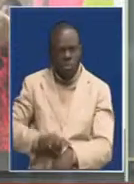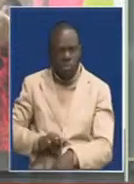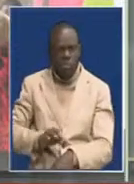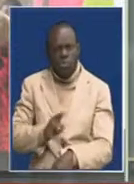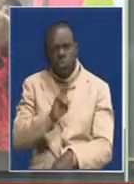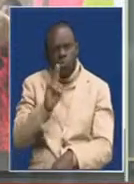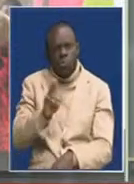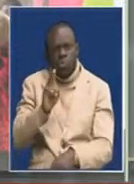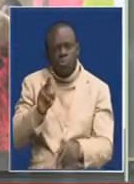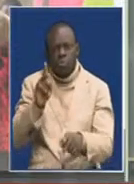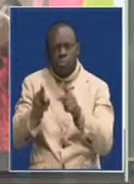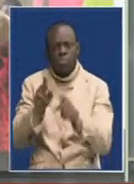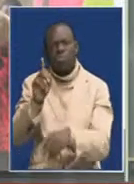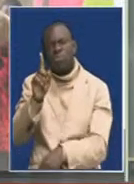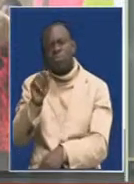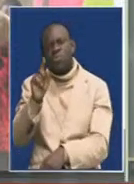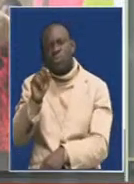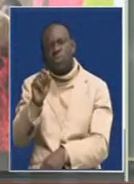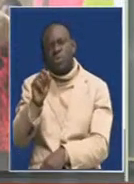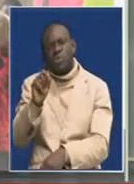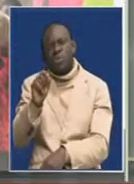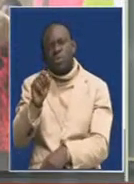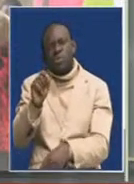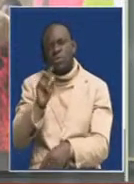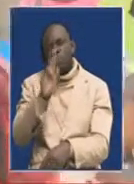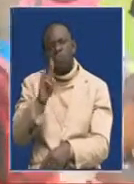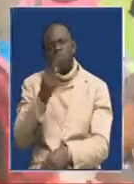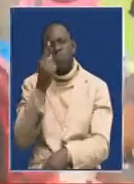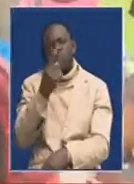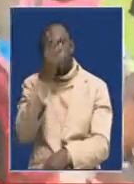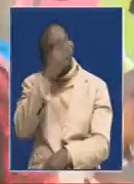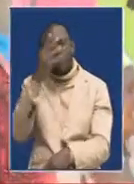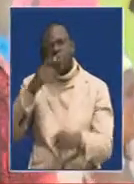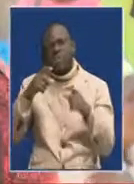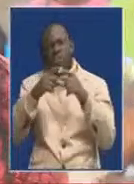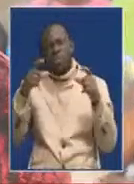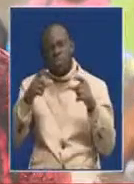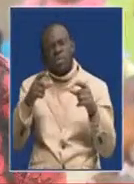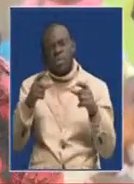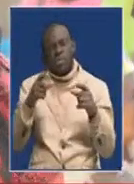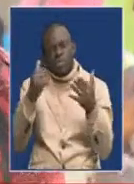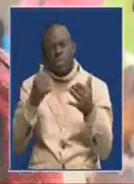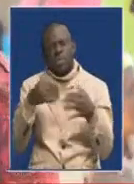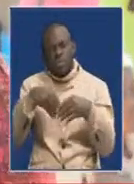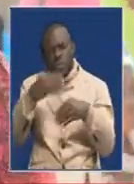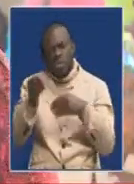the money using a single NRC. We have the details.